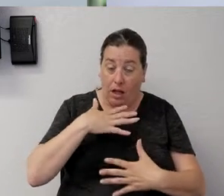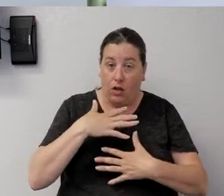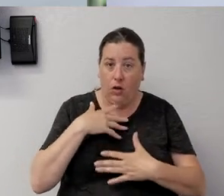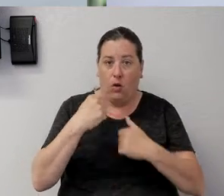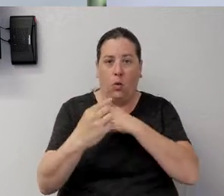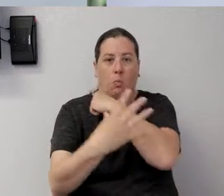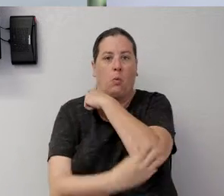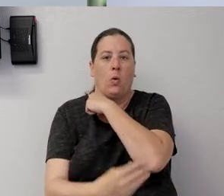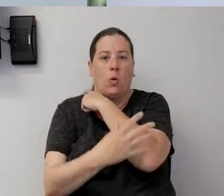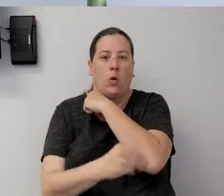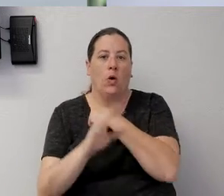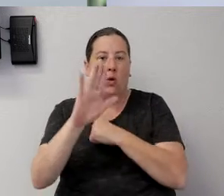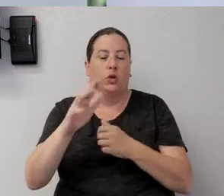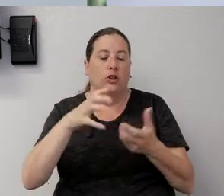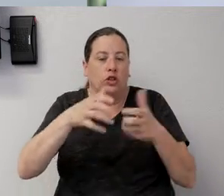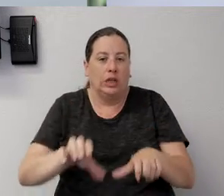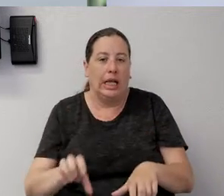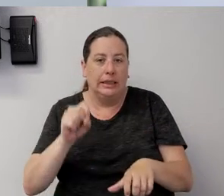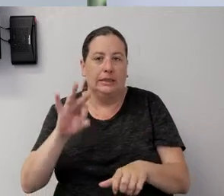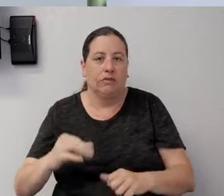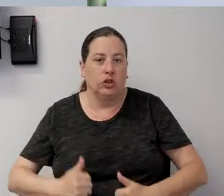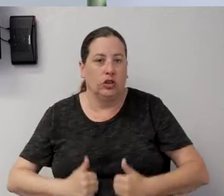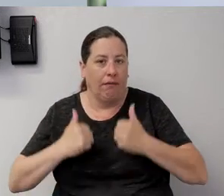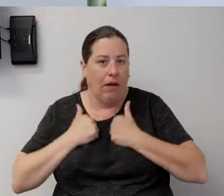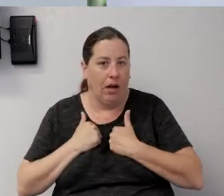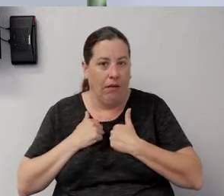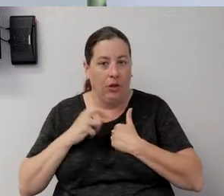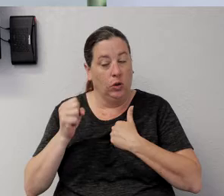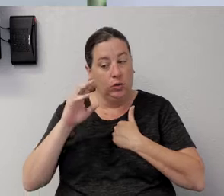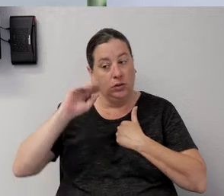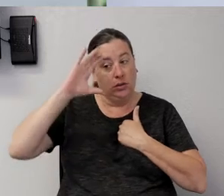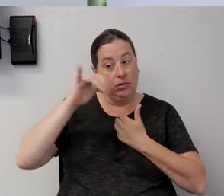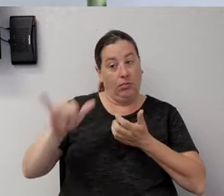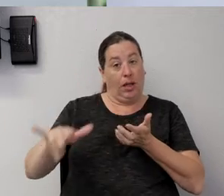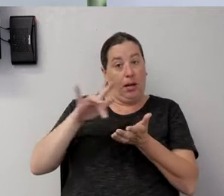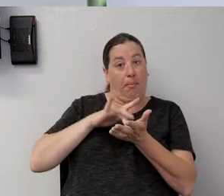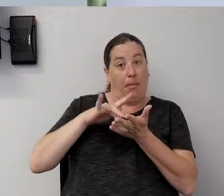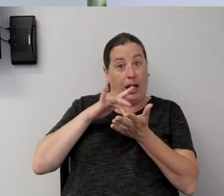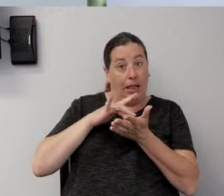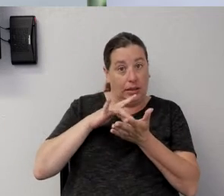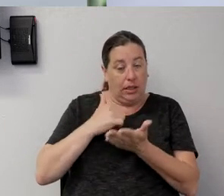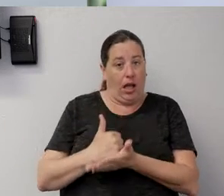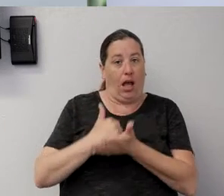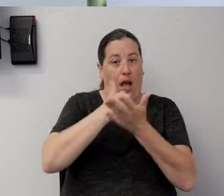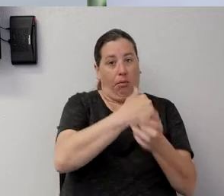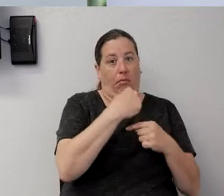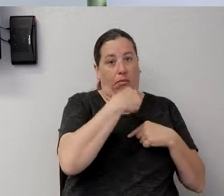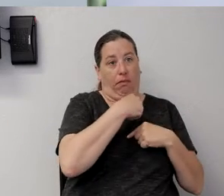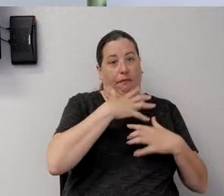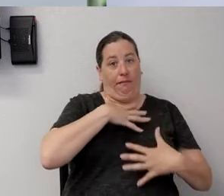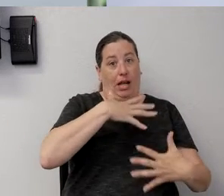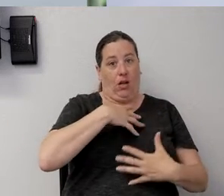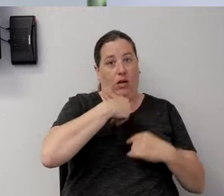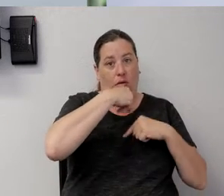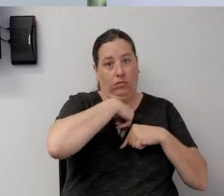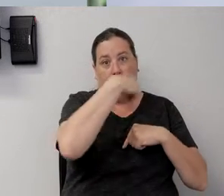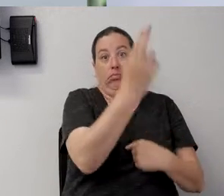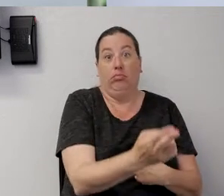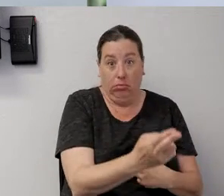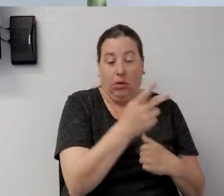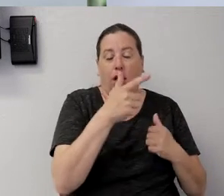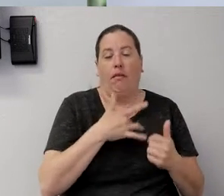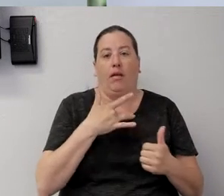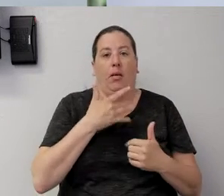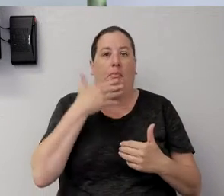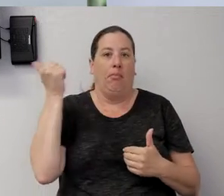poorer your chances are of survival. And so they're seeing that it can shorten the time on a ventilator from 3,